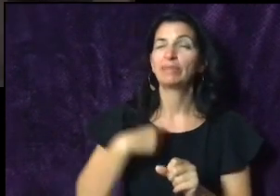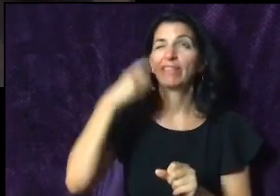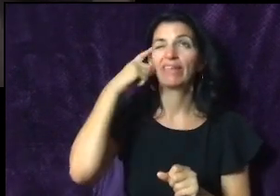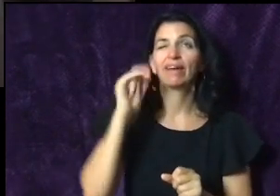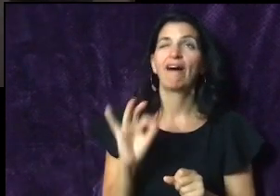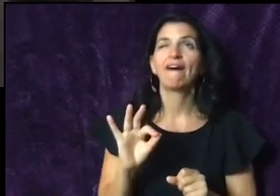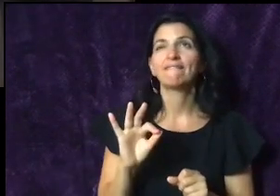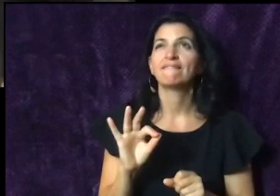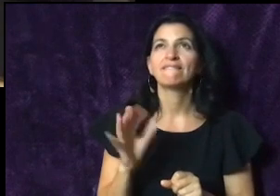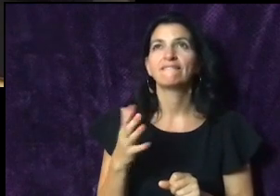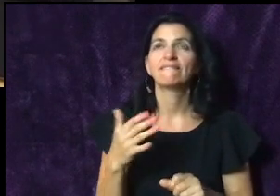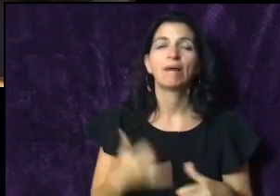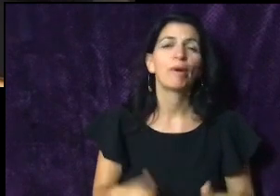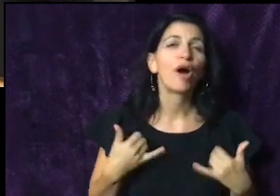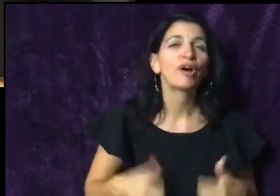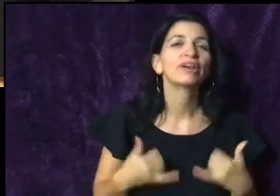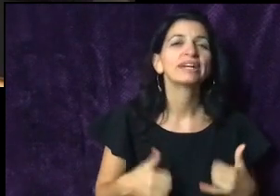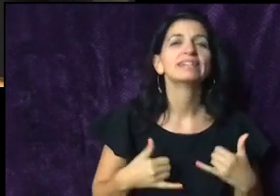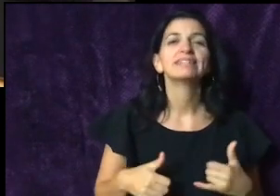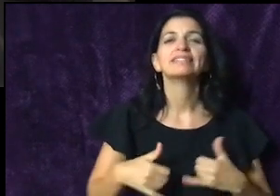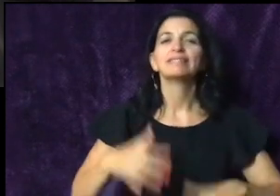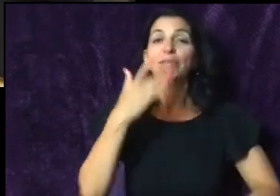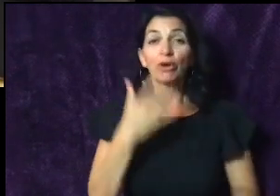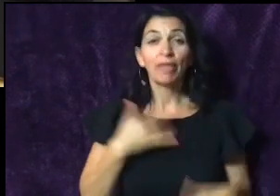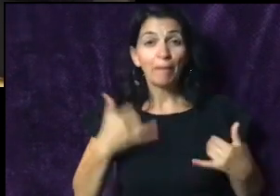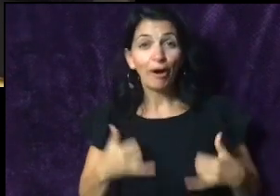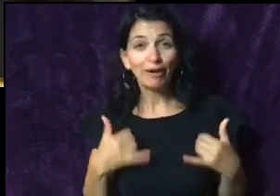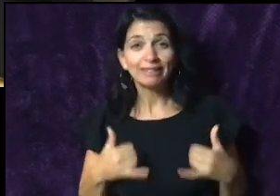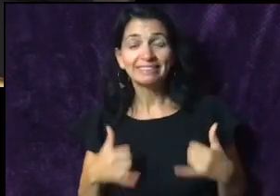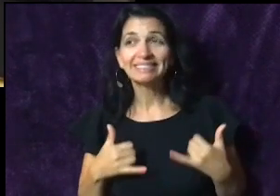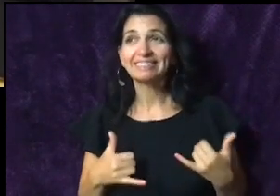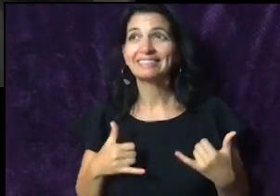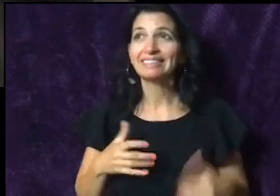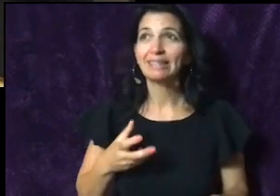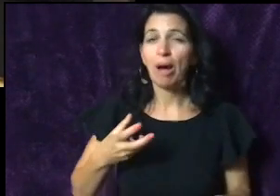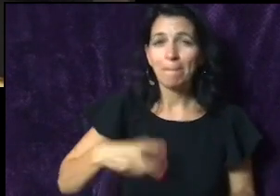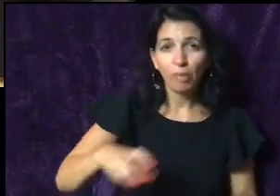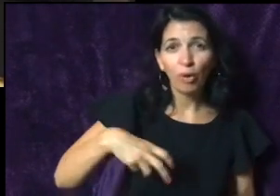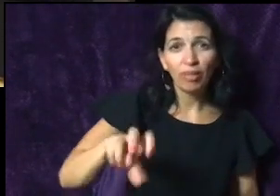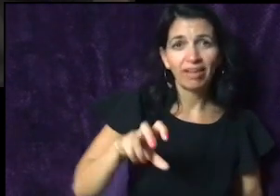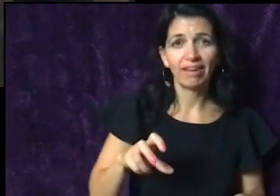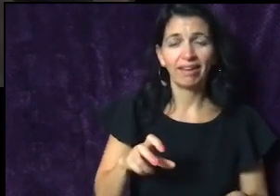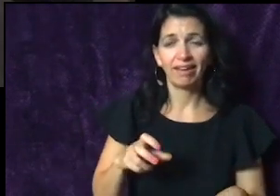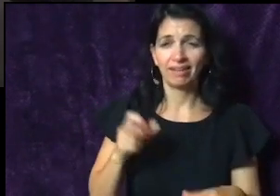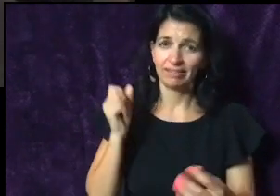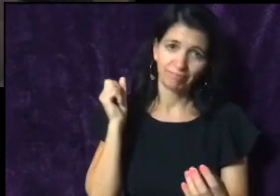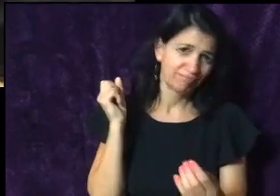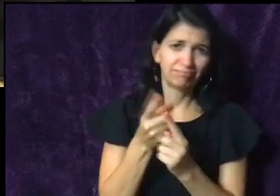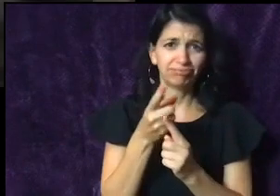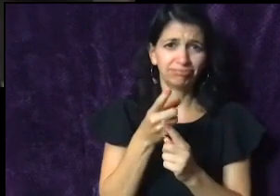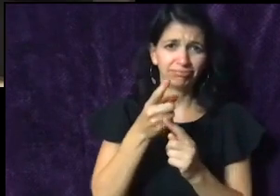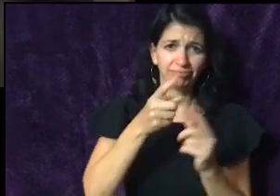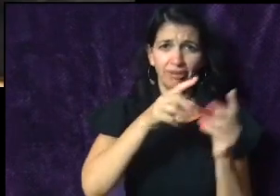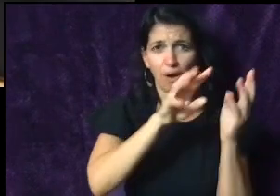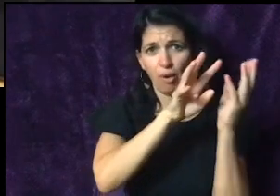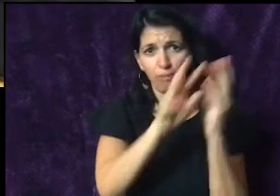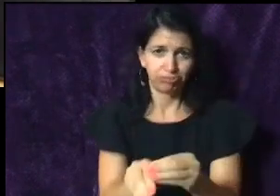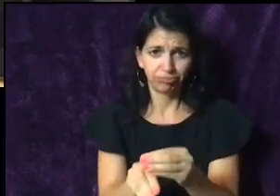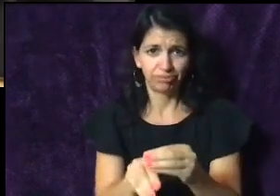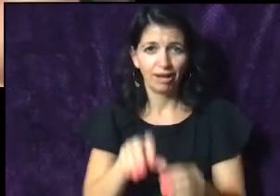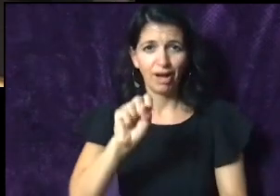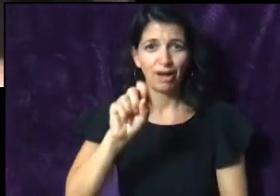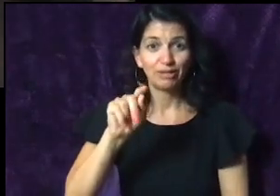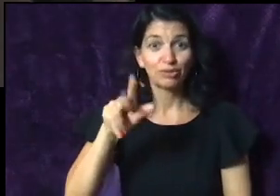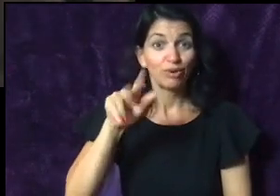Red bowling ball makes me think of parties, makes me think of birthday parties, makes me think of like bowling a strike and like the feeling of like, yeah, I